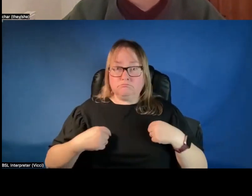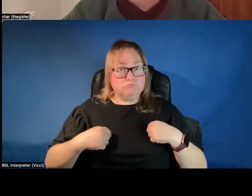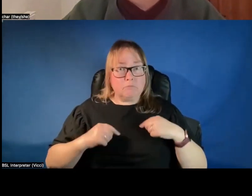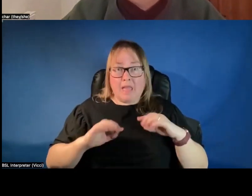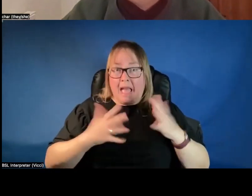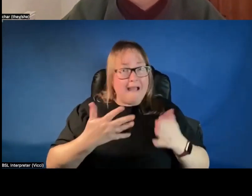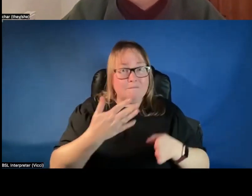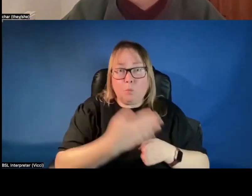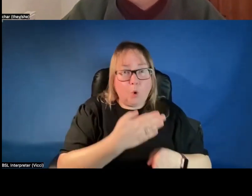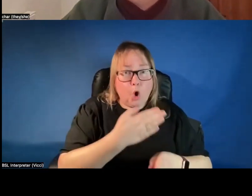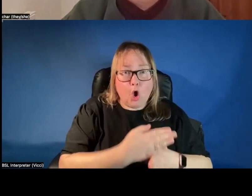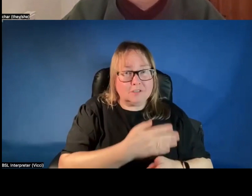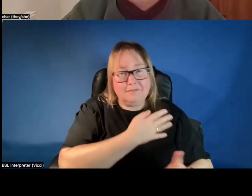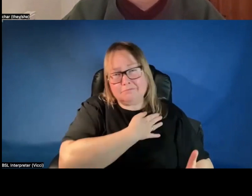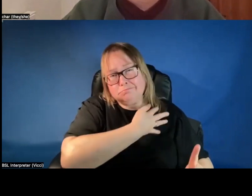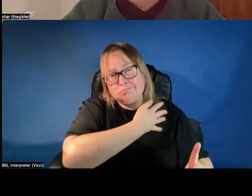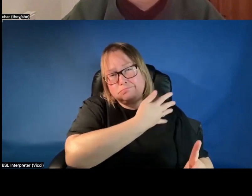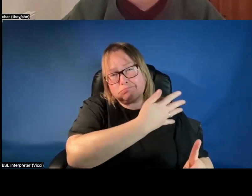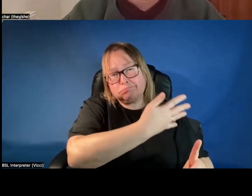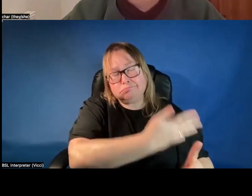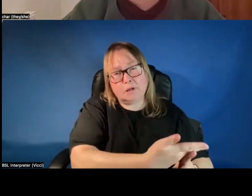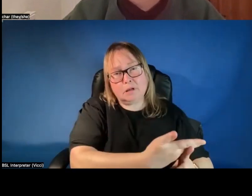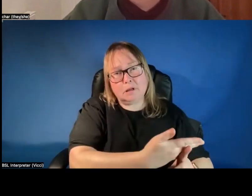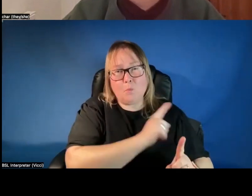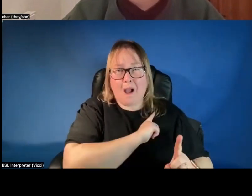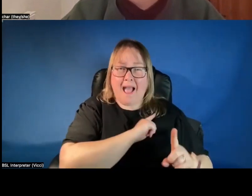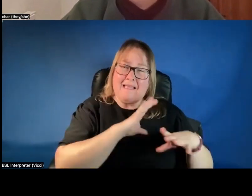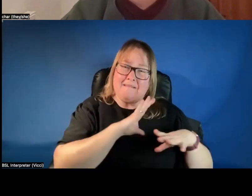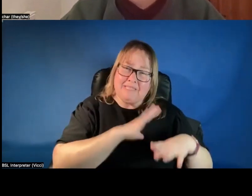of fatigue? That's probably 8 years.